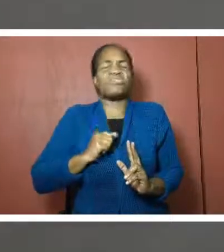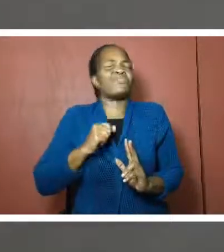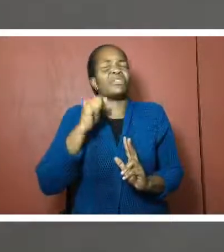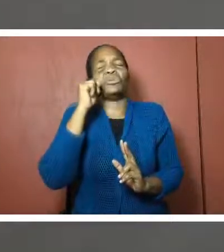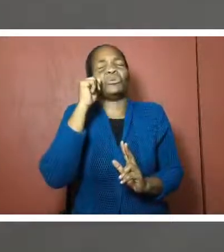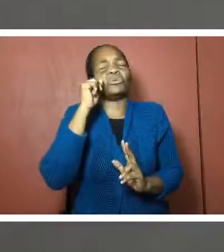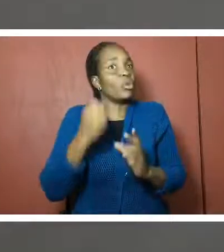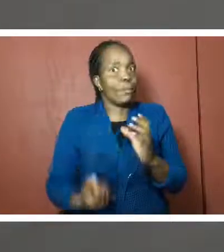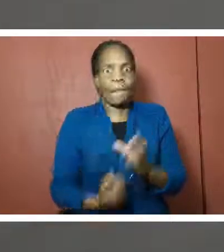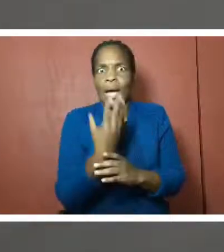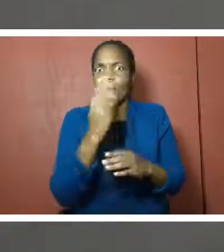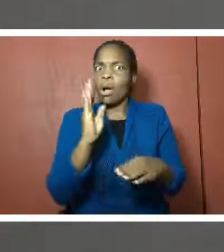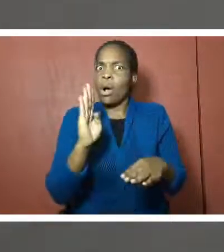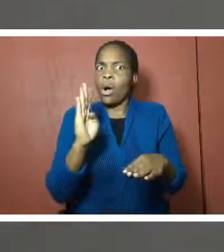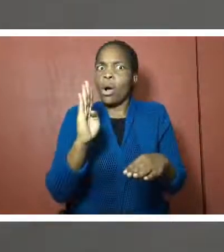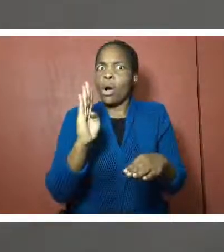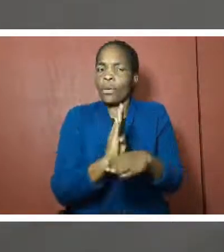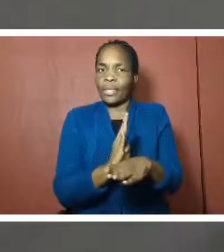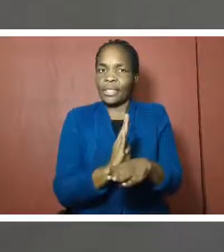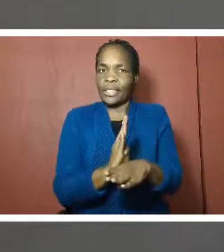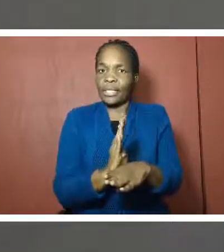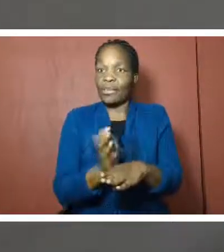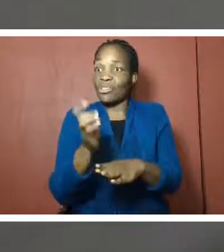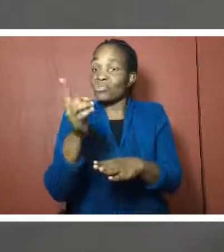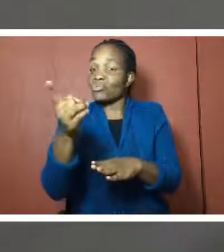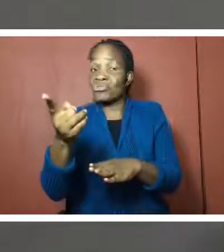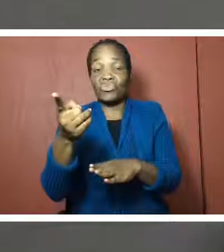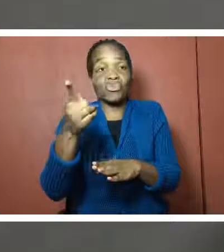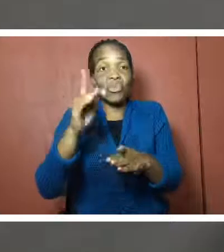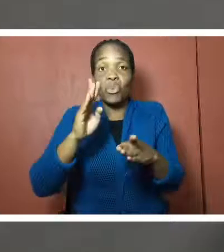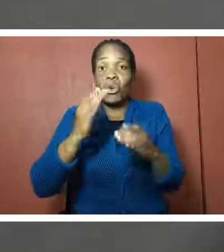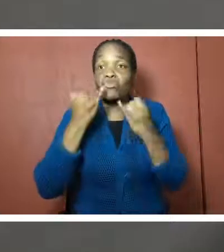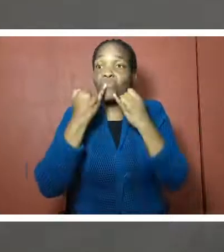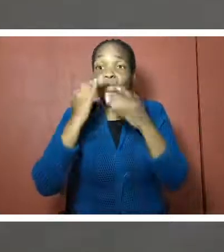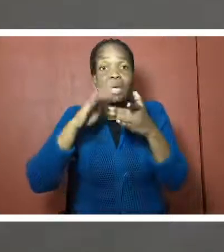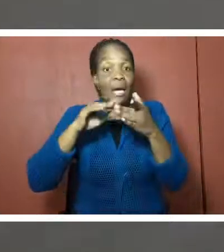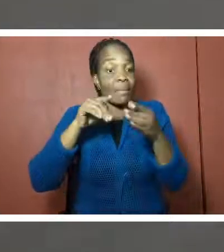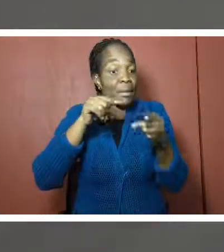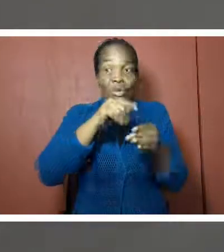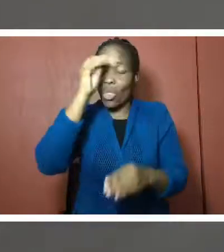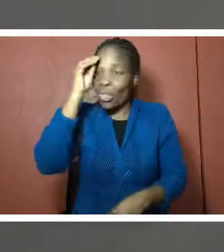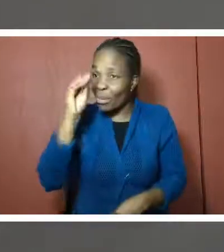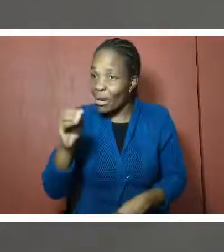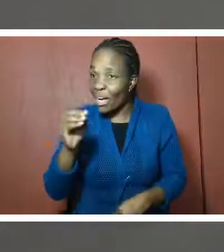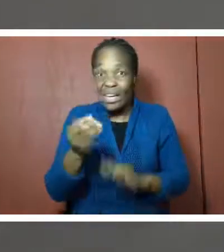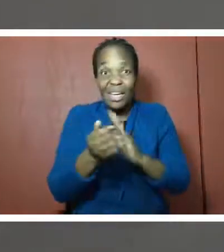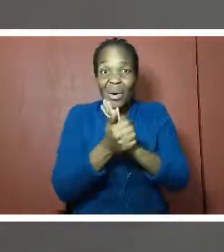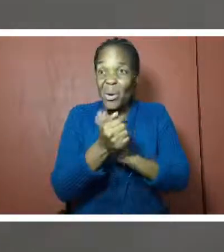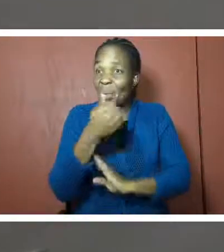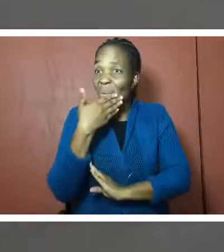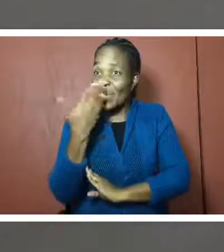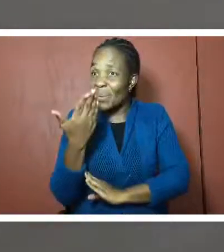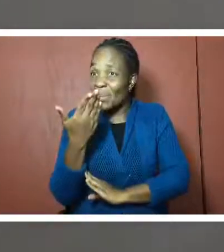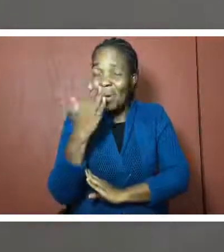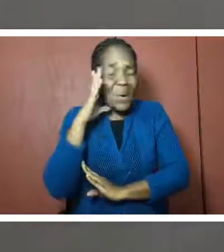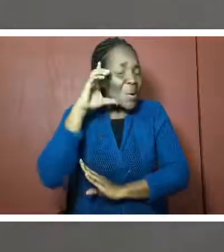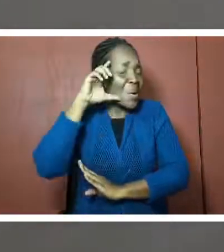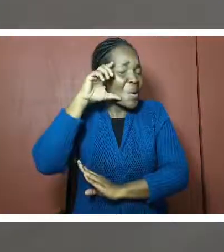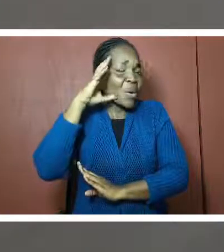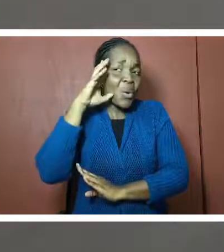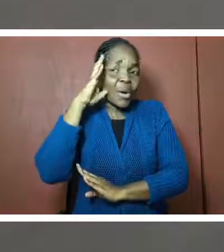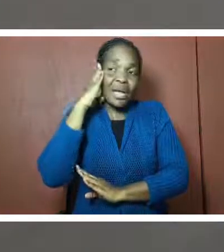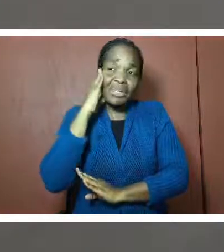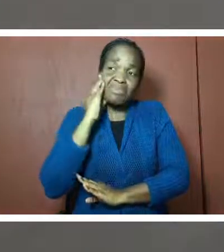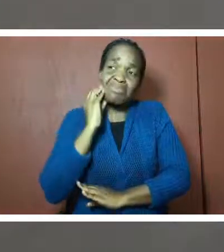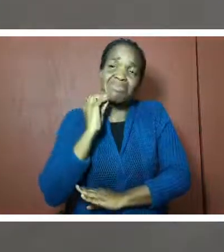a company if you are not educated enough or you don't have enough experience. Because this will cost